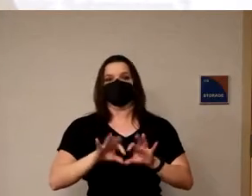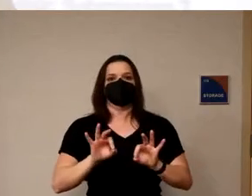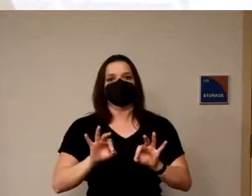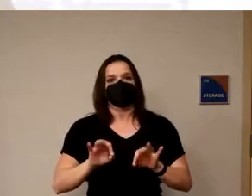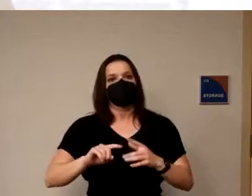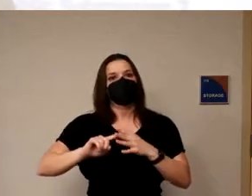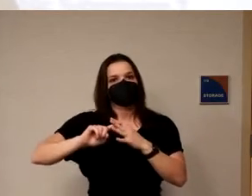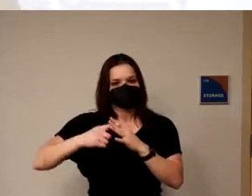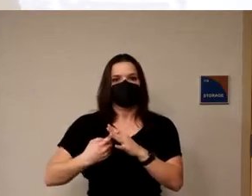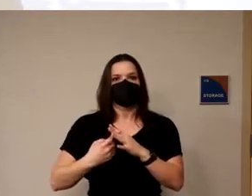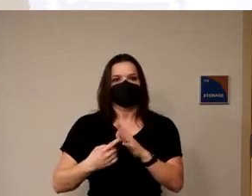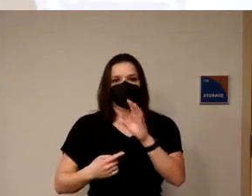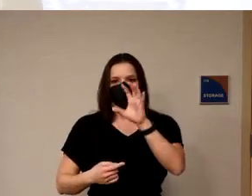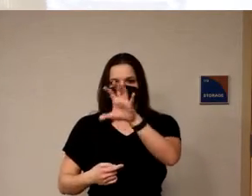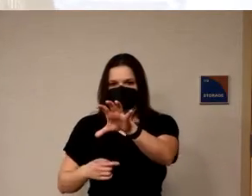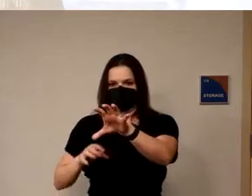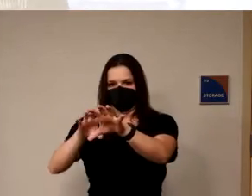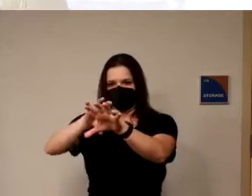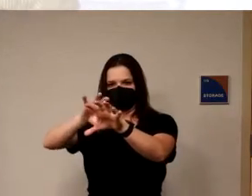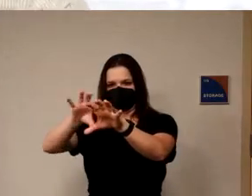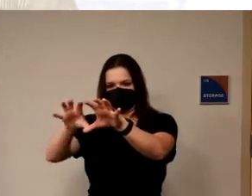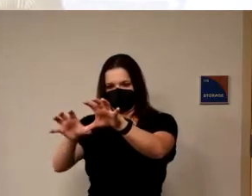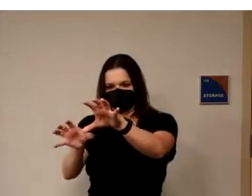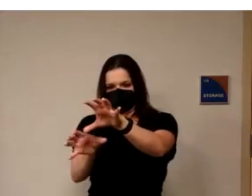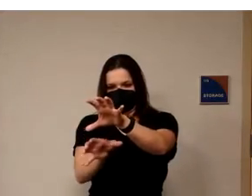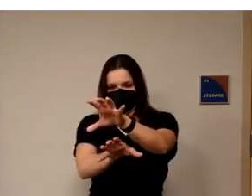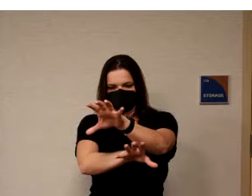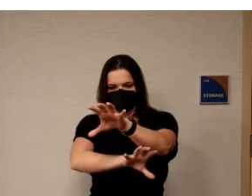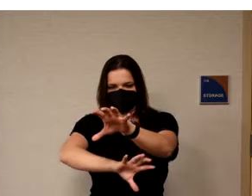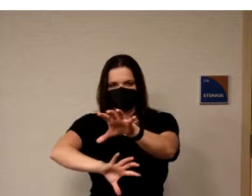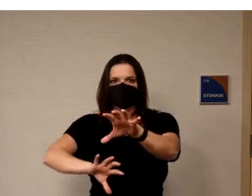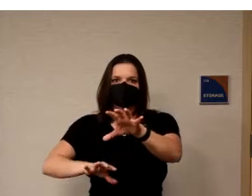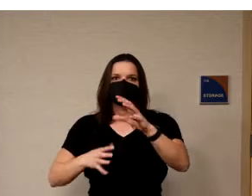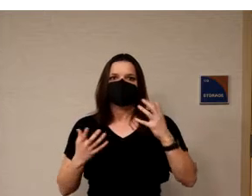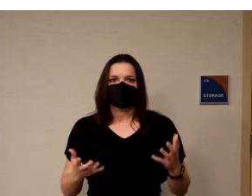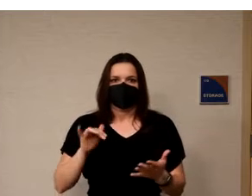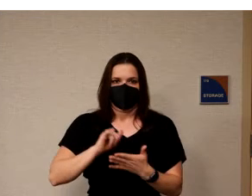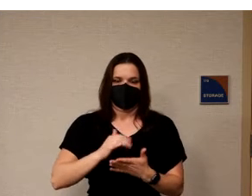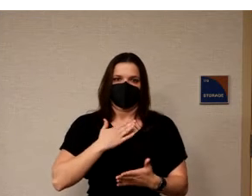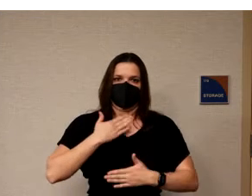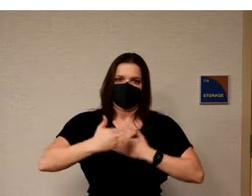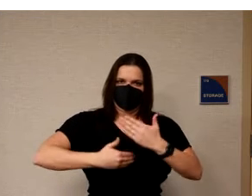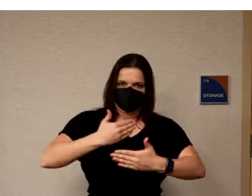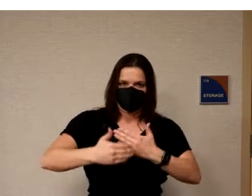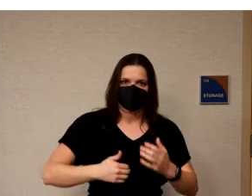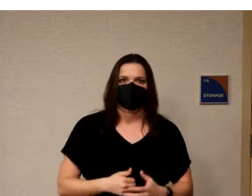You have to start somewhere and then move on. So that is another part of my process.